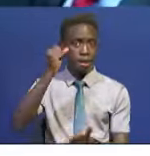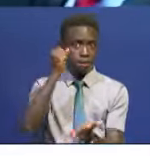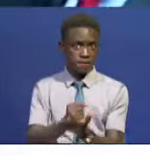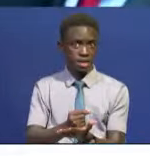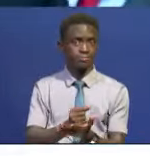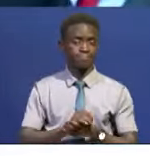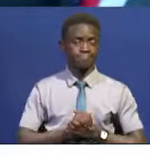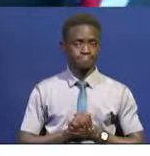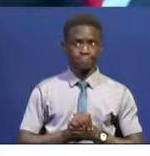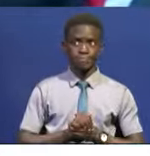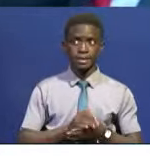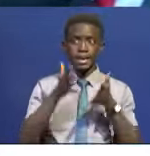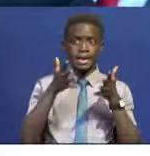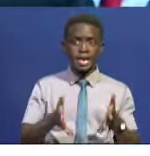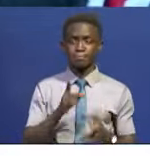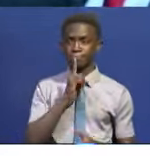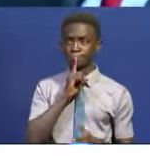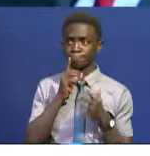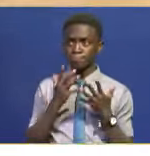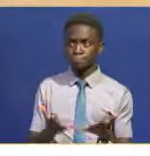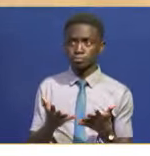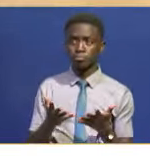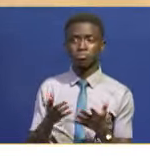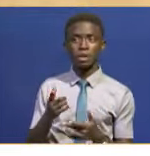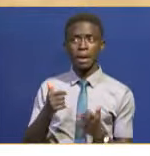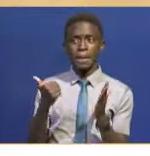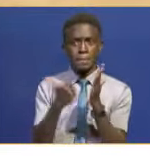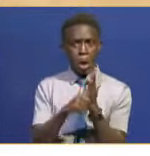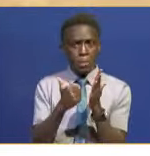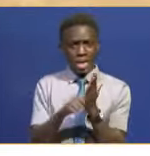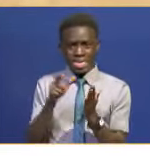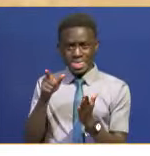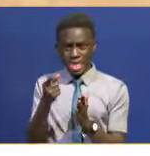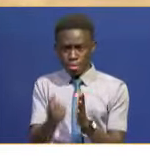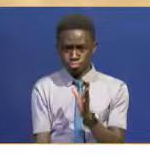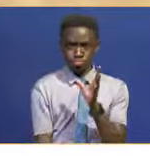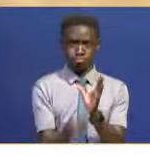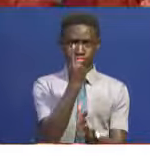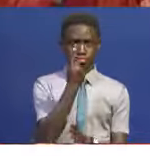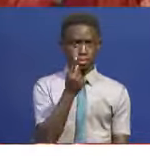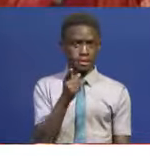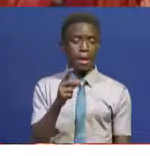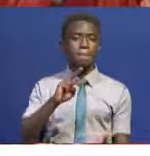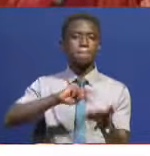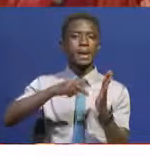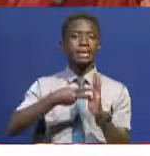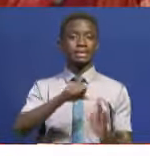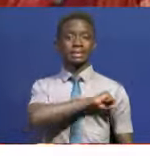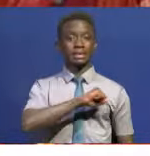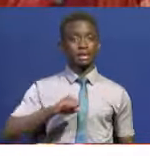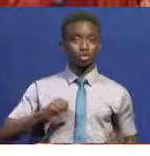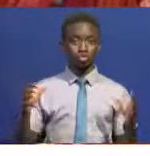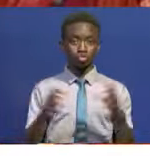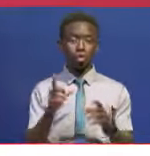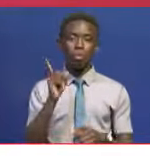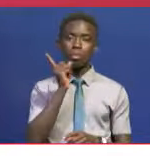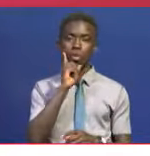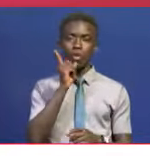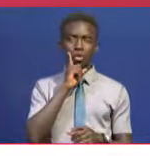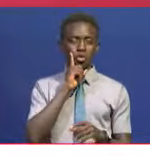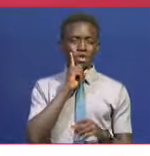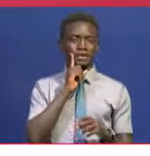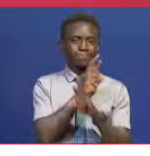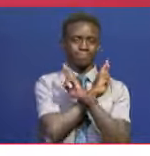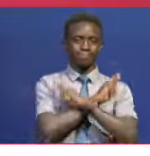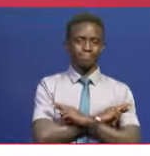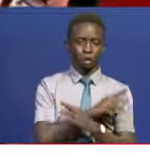invalidating two impeachment motions that landed on the floor of the Senate, senators will tomorrow convene for yet another special session to hear the new